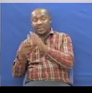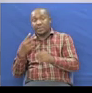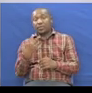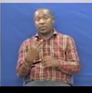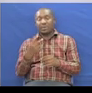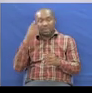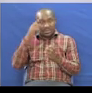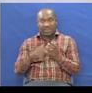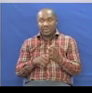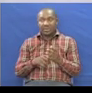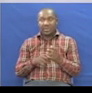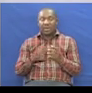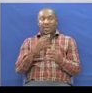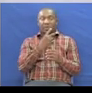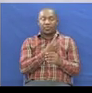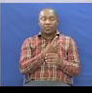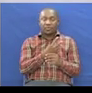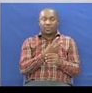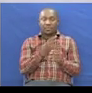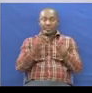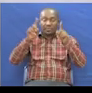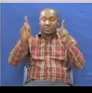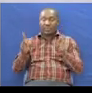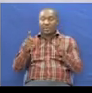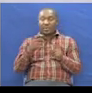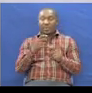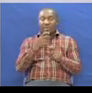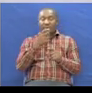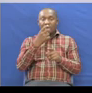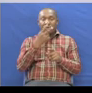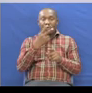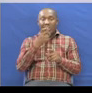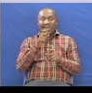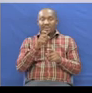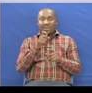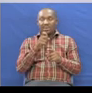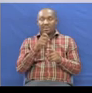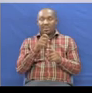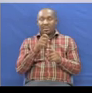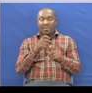2x plus minus 3, because there is a minus here. Minus 3